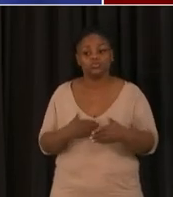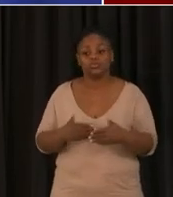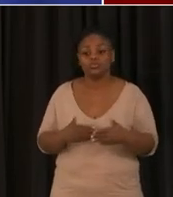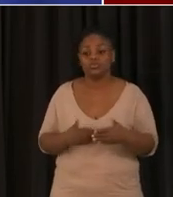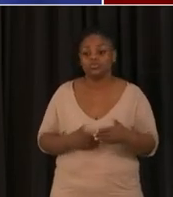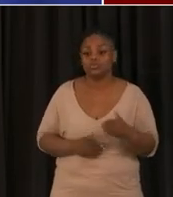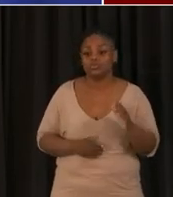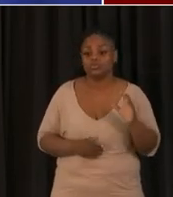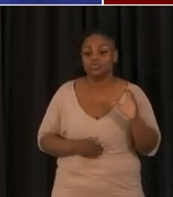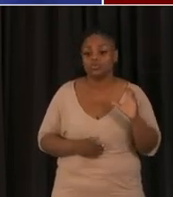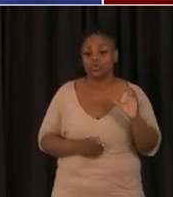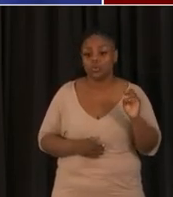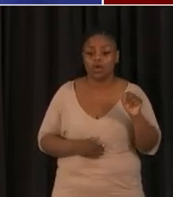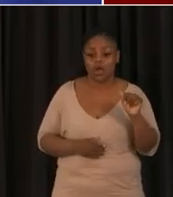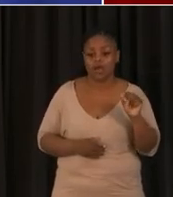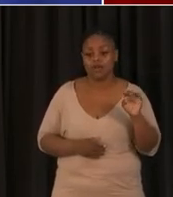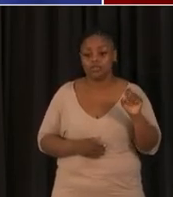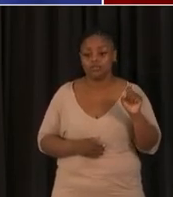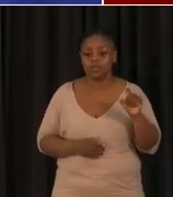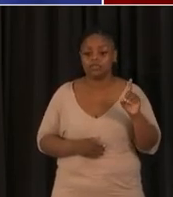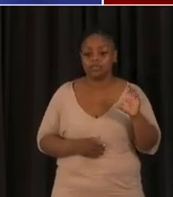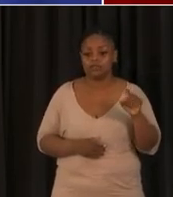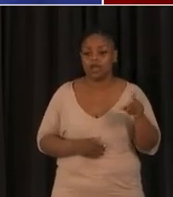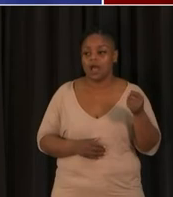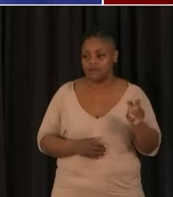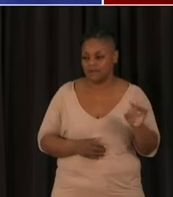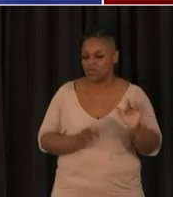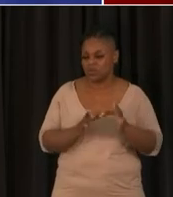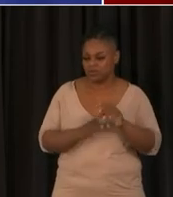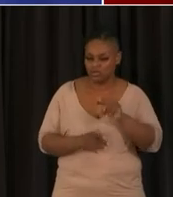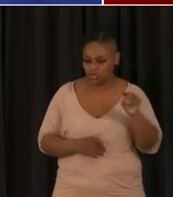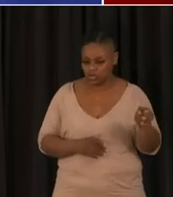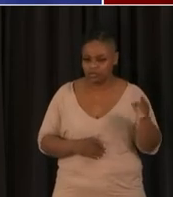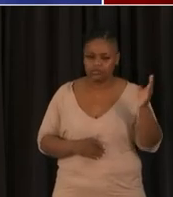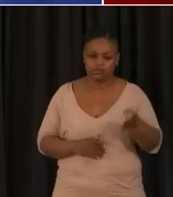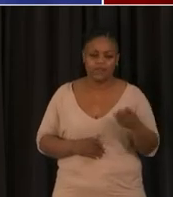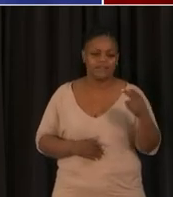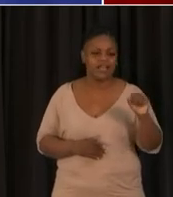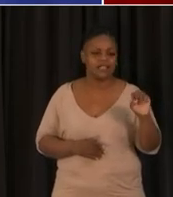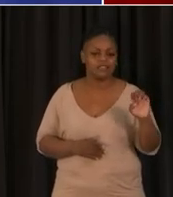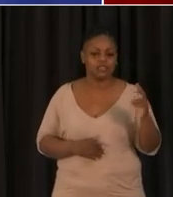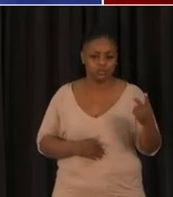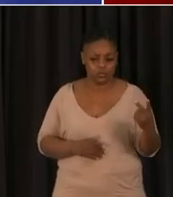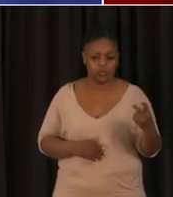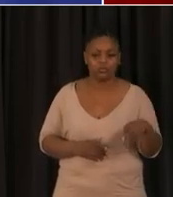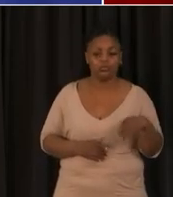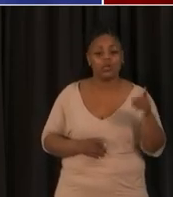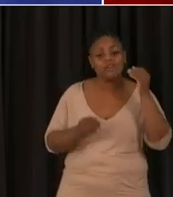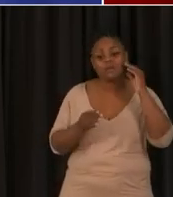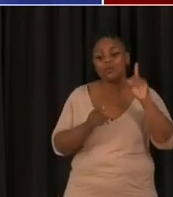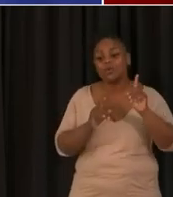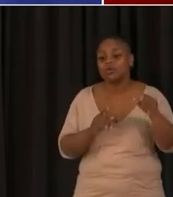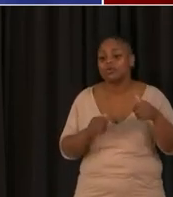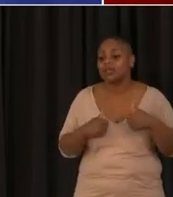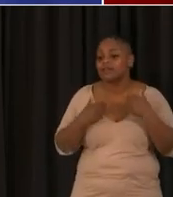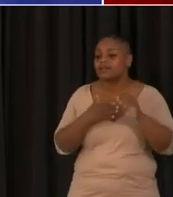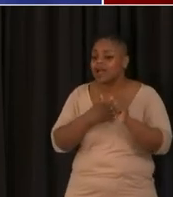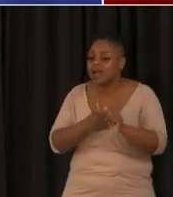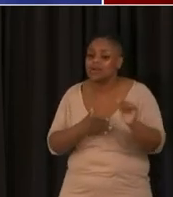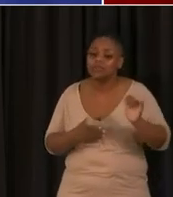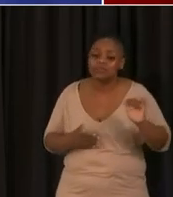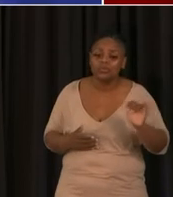given your Love experience. to. But Commissioner, yeah. I just want to say, first, again, Alana, thank you